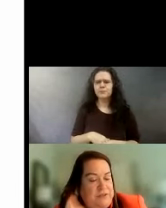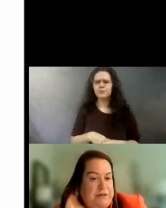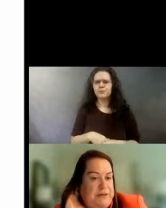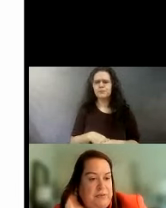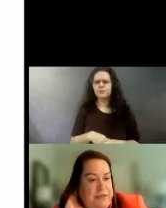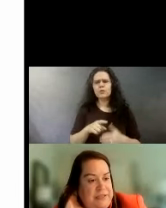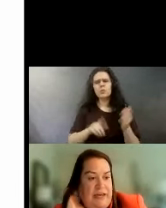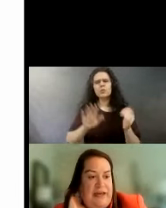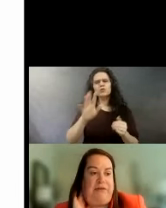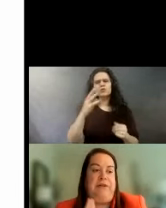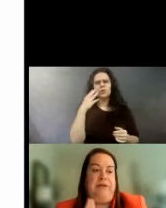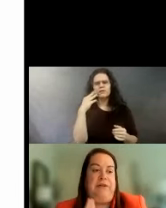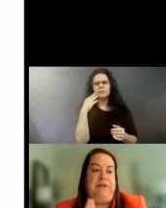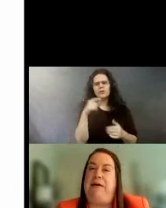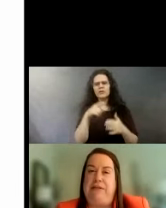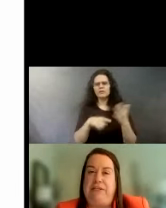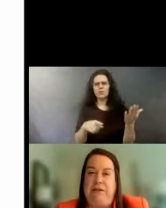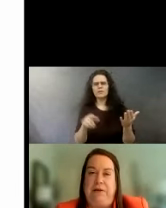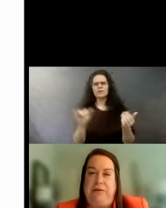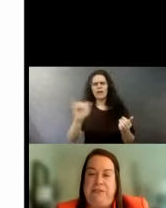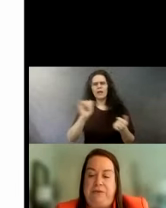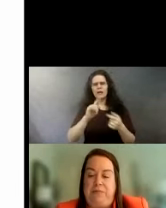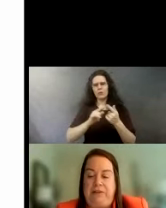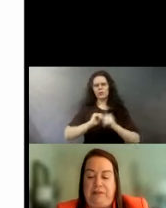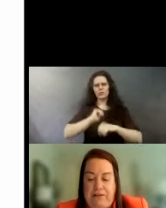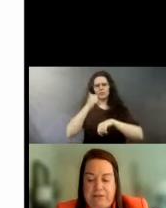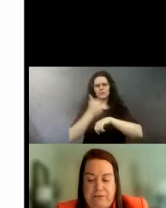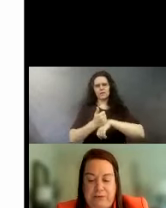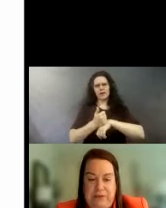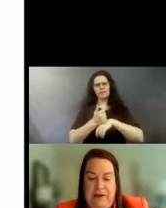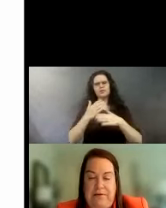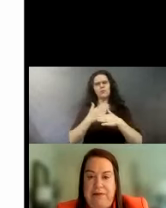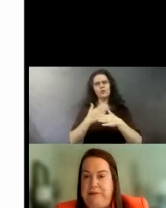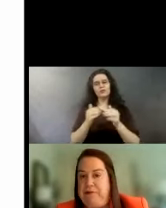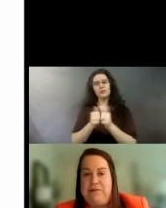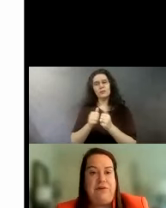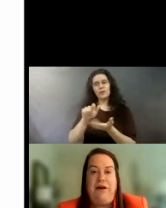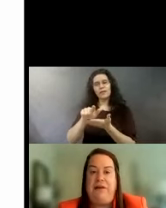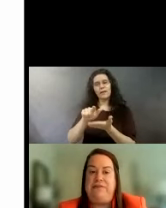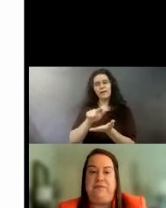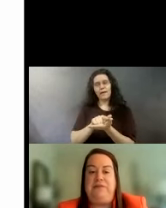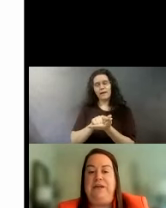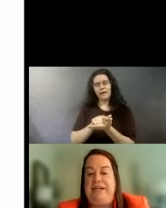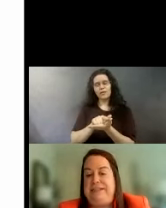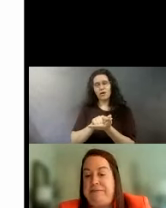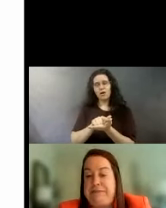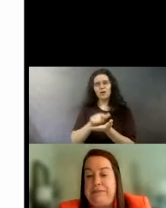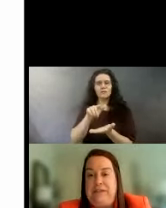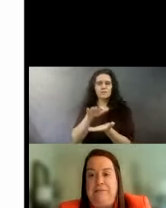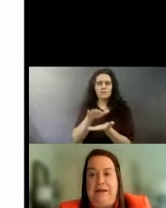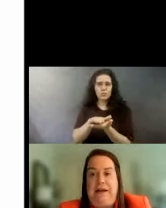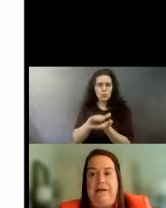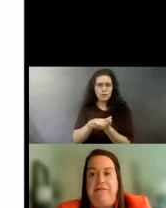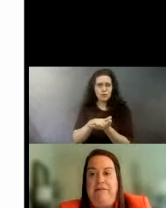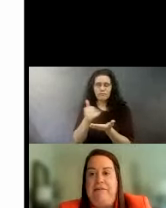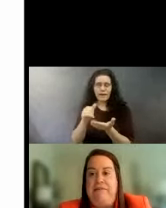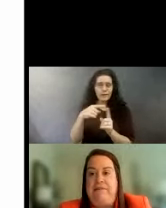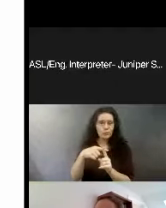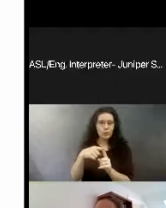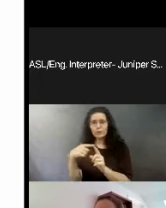What's your experience? What is it like when you're establishing a partnership with a law school? Any pros or cons or any tips that you might